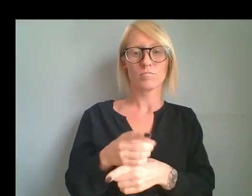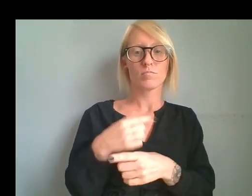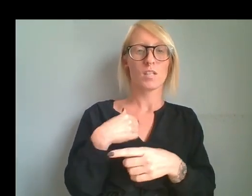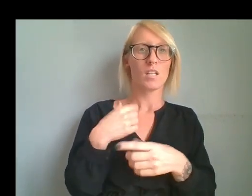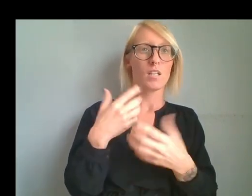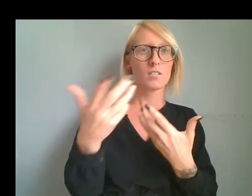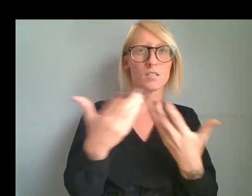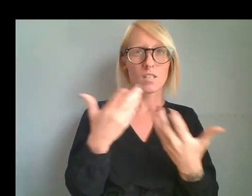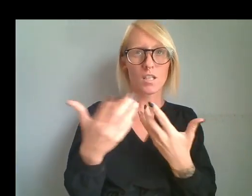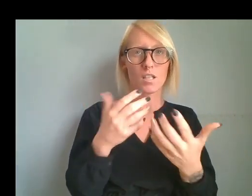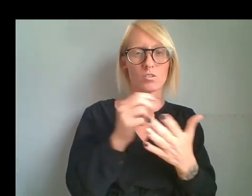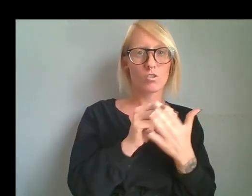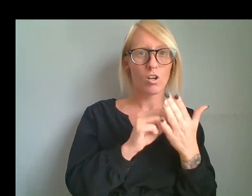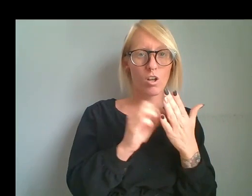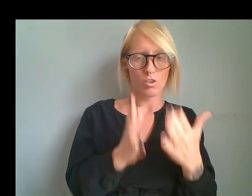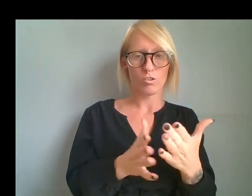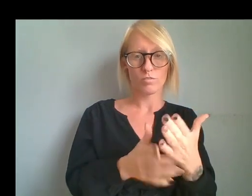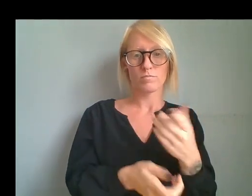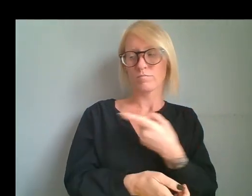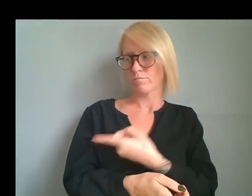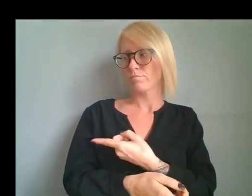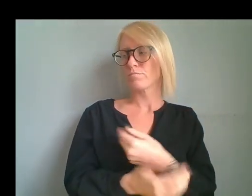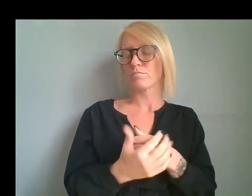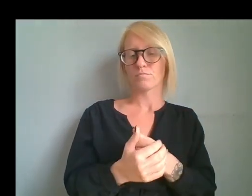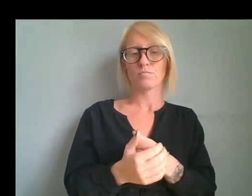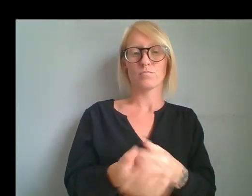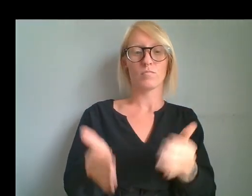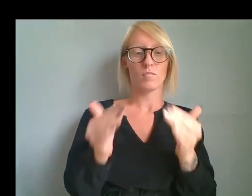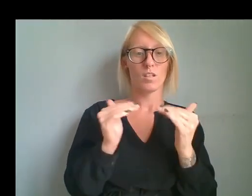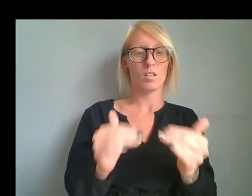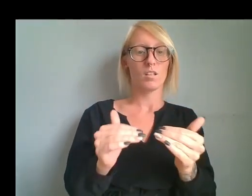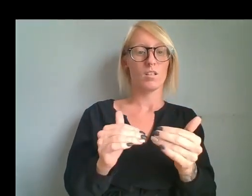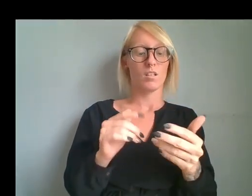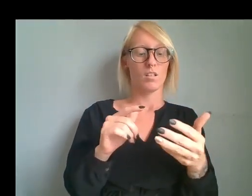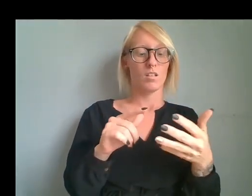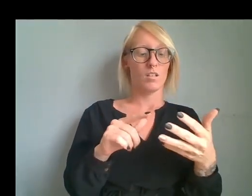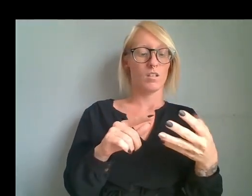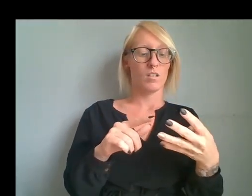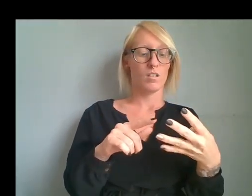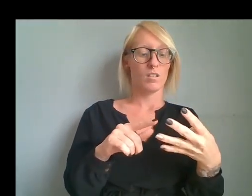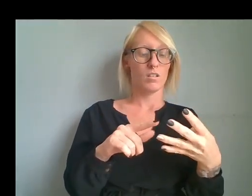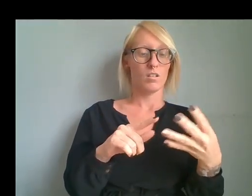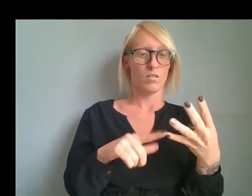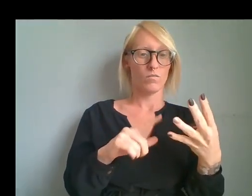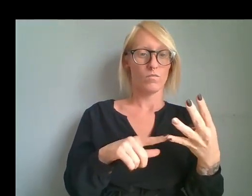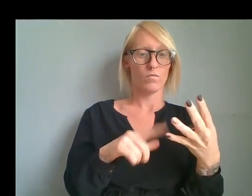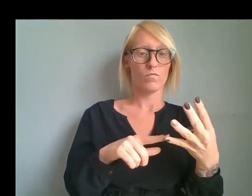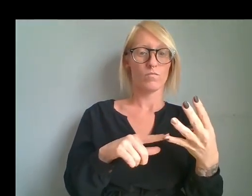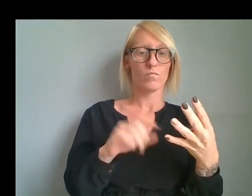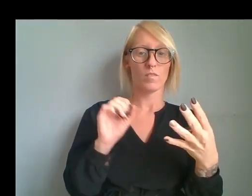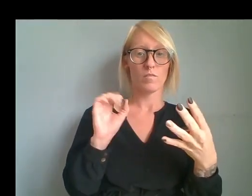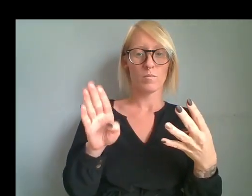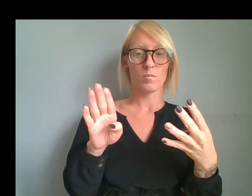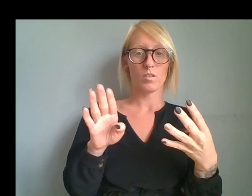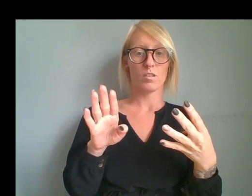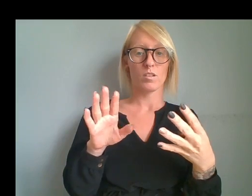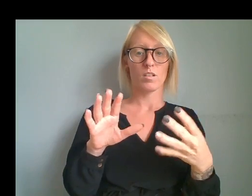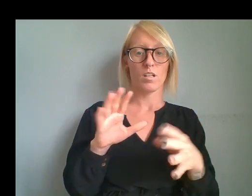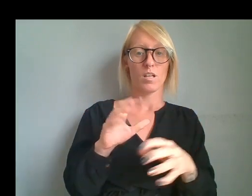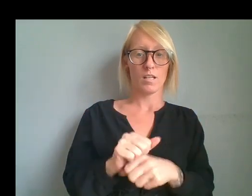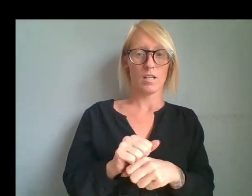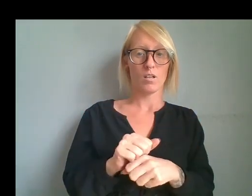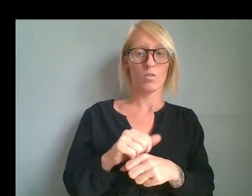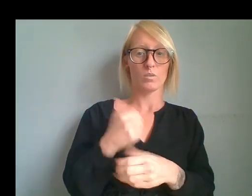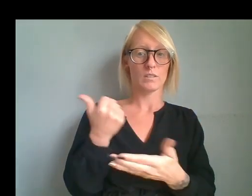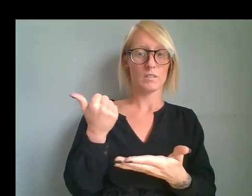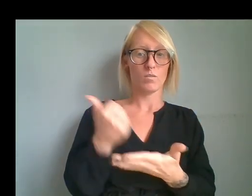so that's also important. A Facebook account, if you don't have an account, it doesn't hurt to set one up